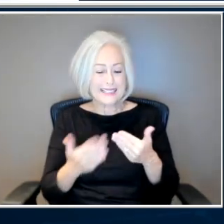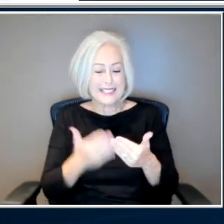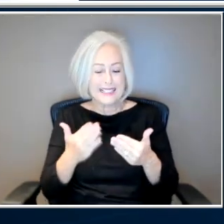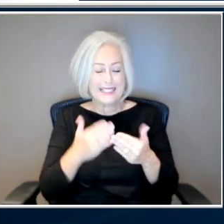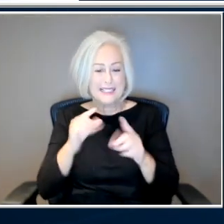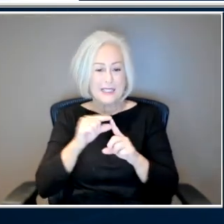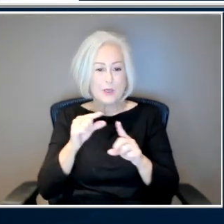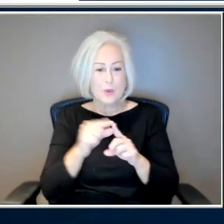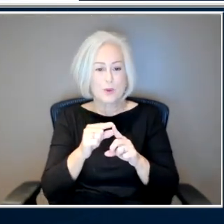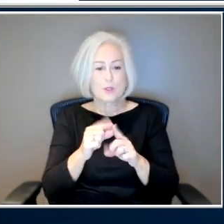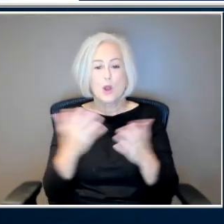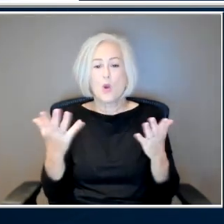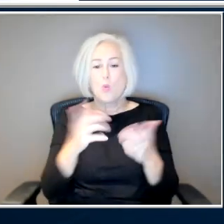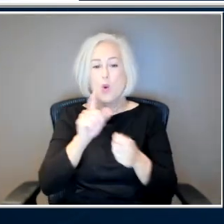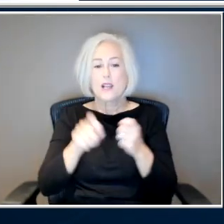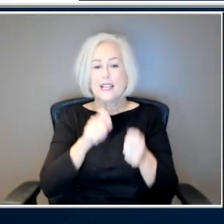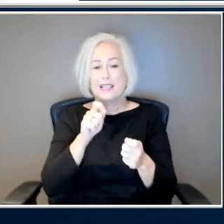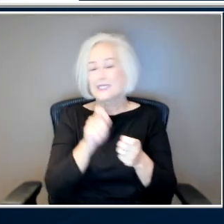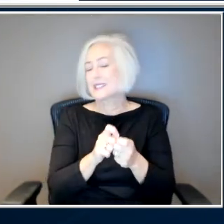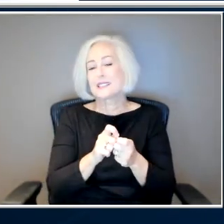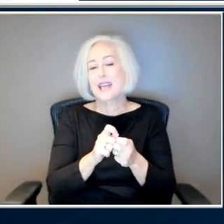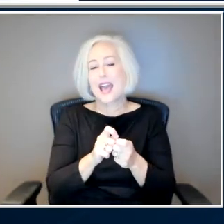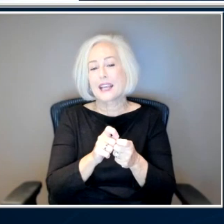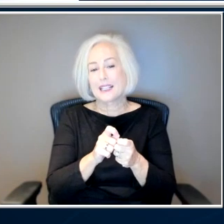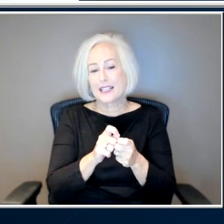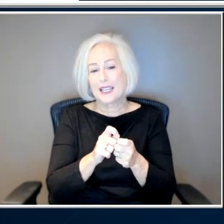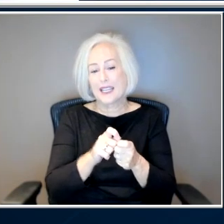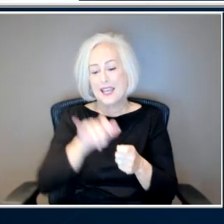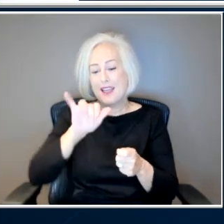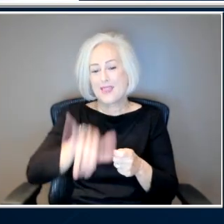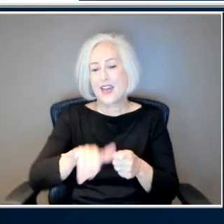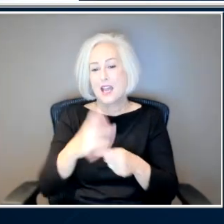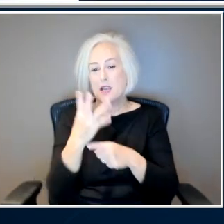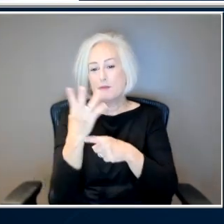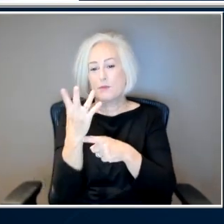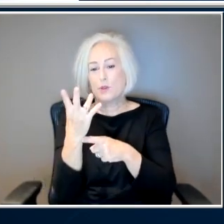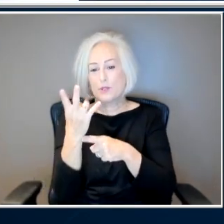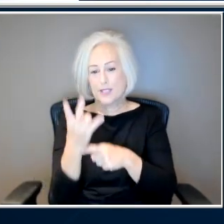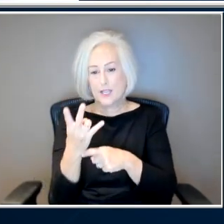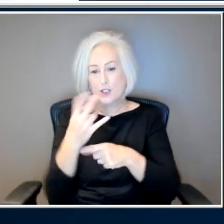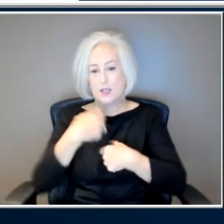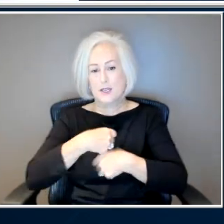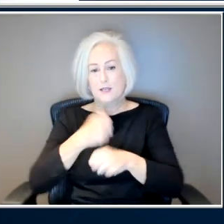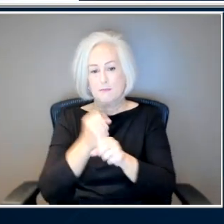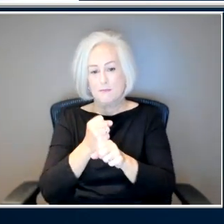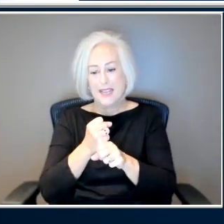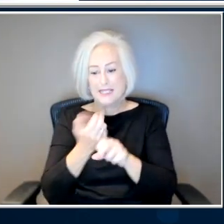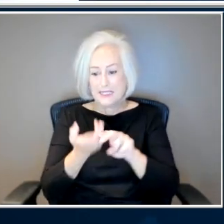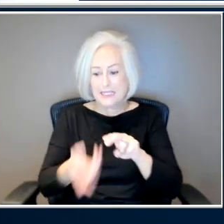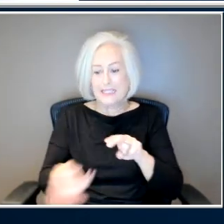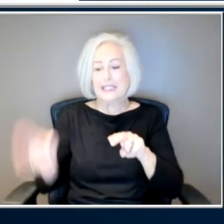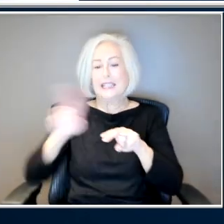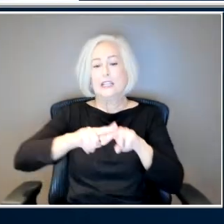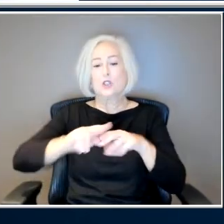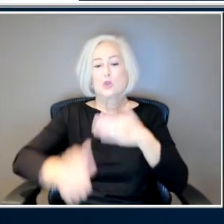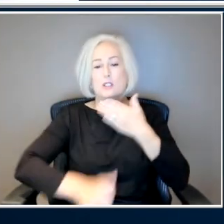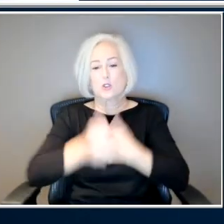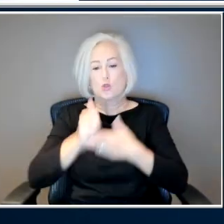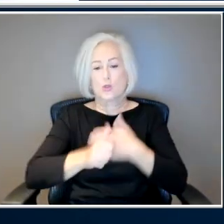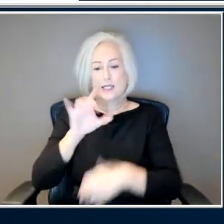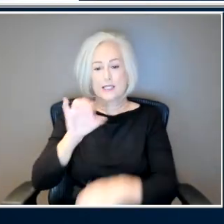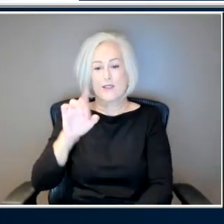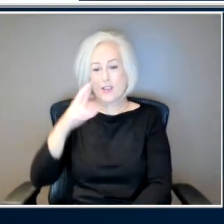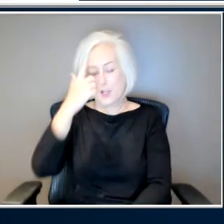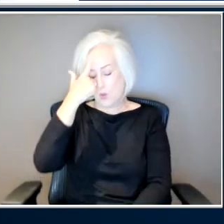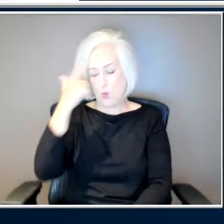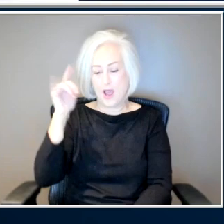is it exactly Lauren wants to know about this mutation that puts you at such an increased risk of cancer? Why this